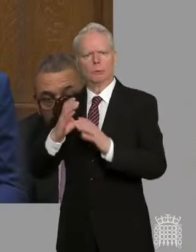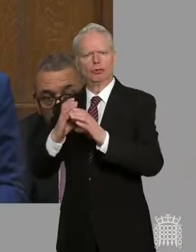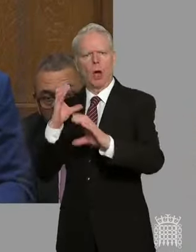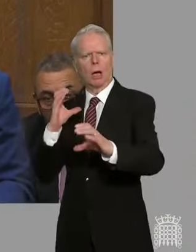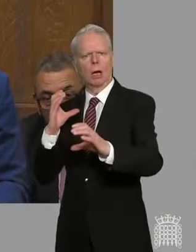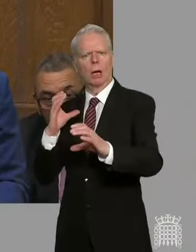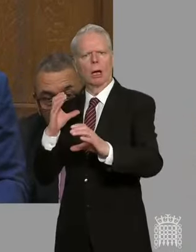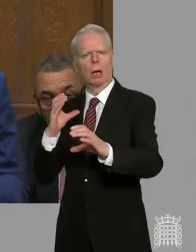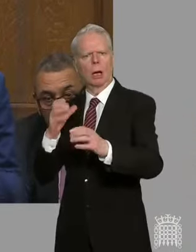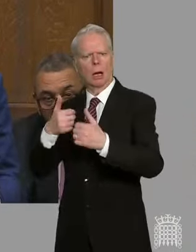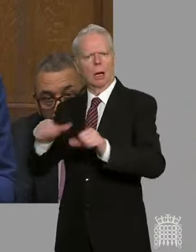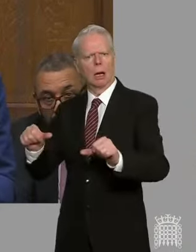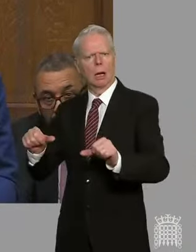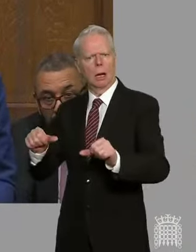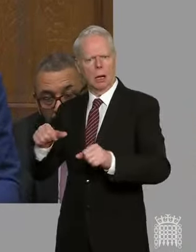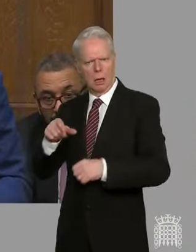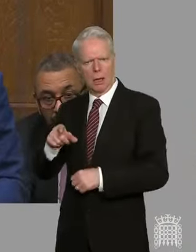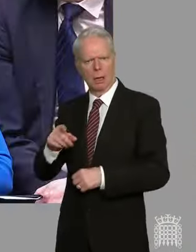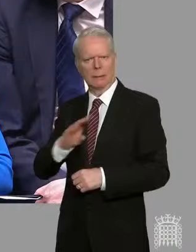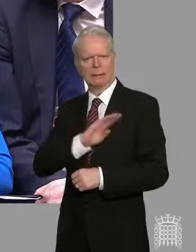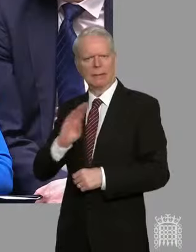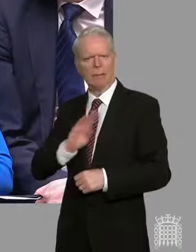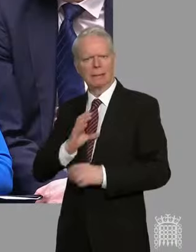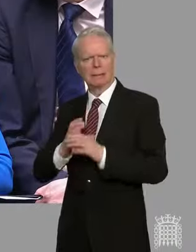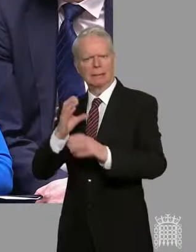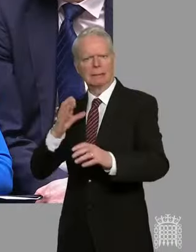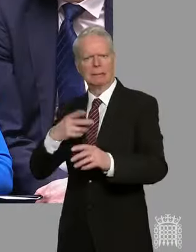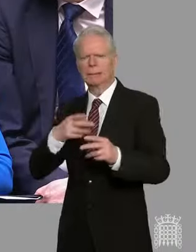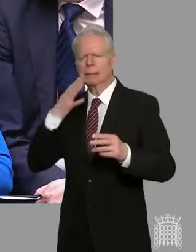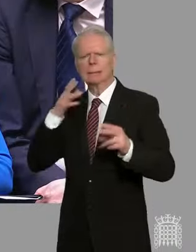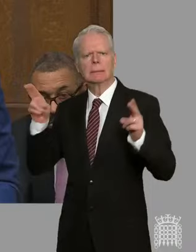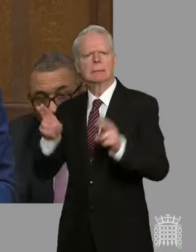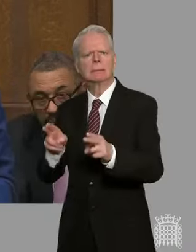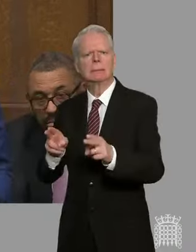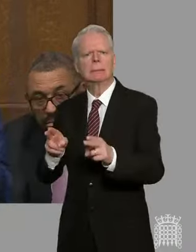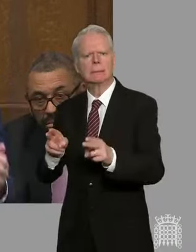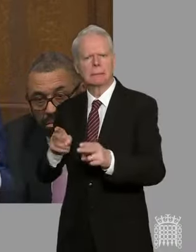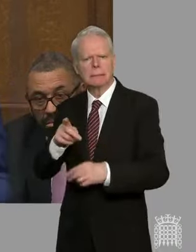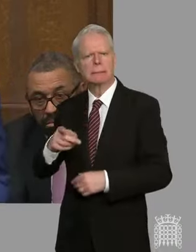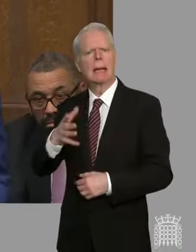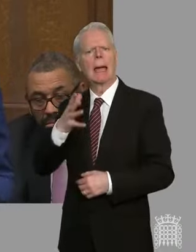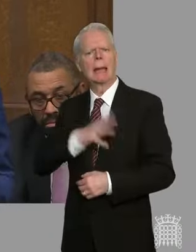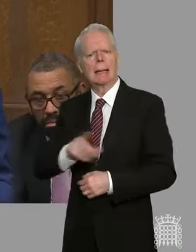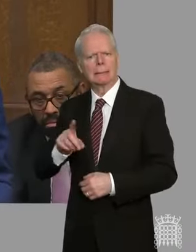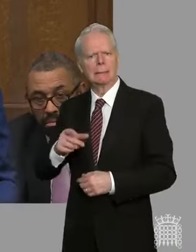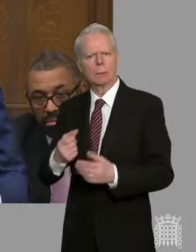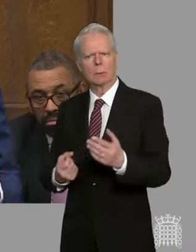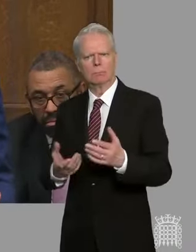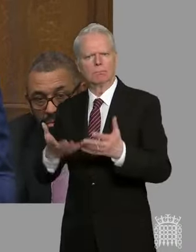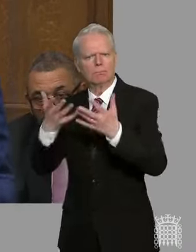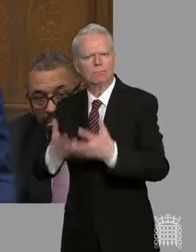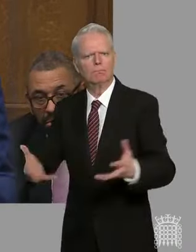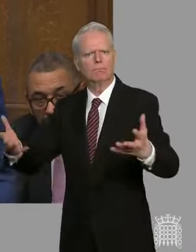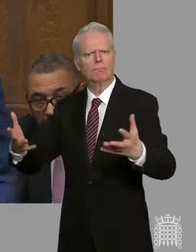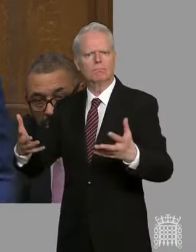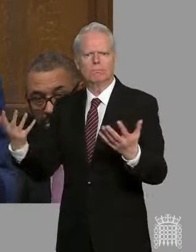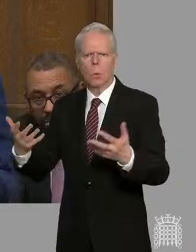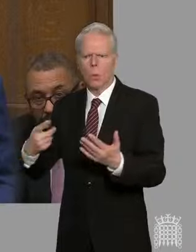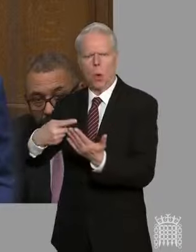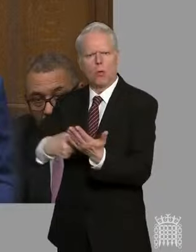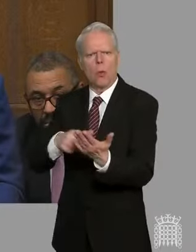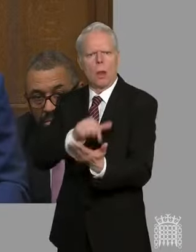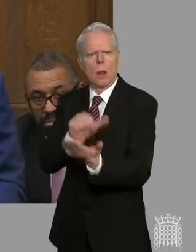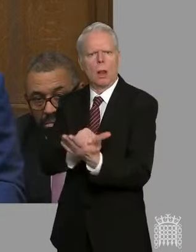I'm not clear that he did that. I want him to be taken seriously in Washington, so I'll make it really easy for him. Will he rule out the funding of any Chagos